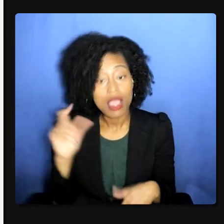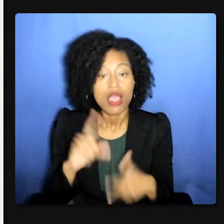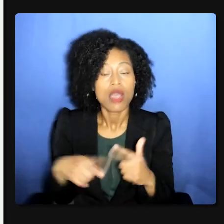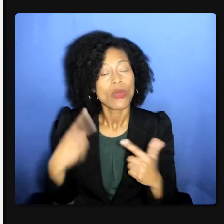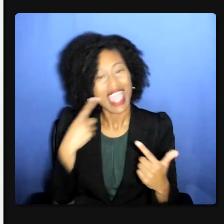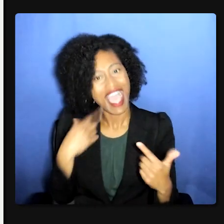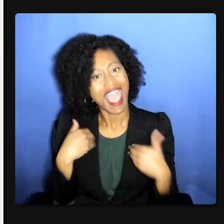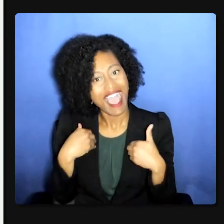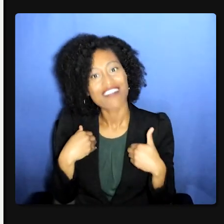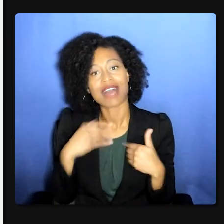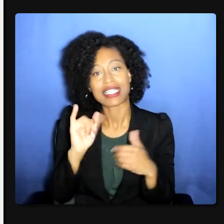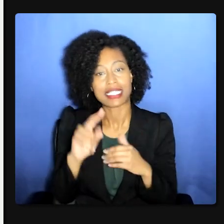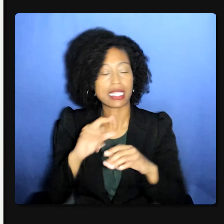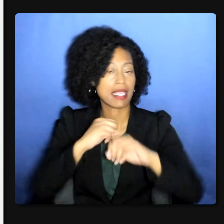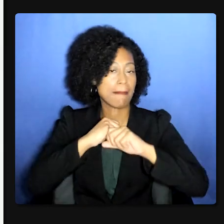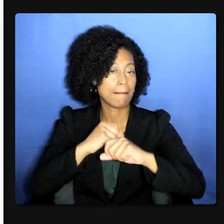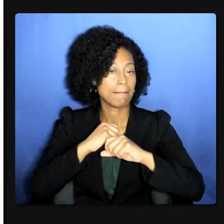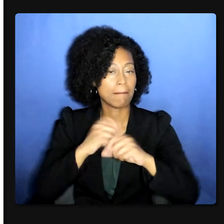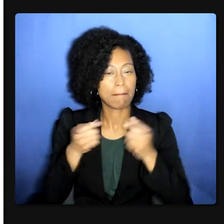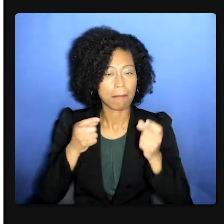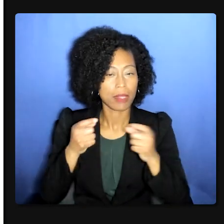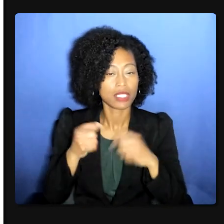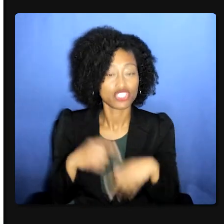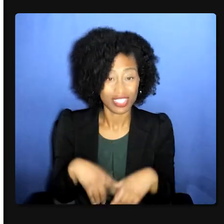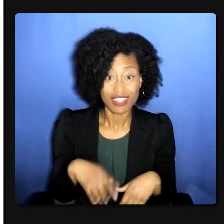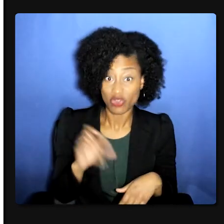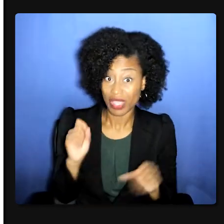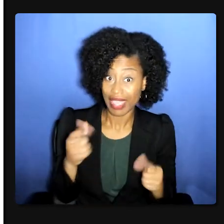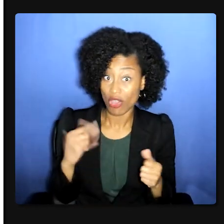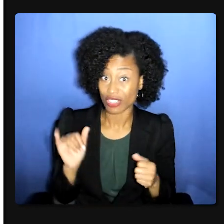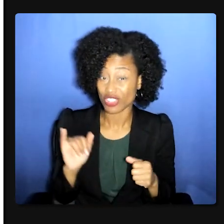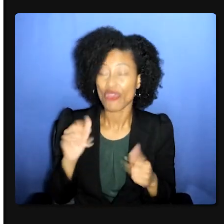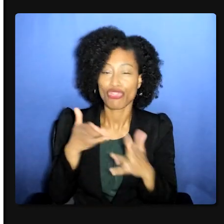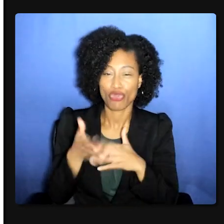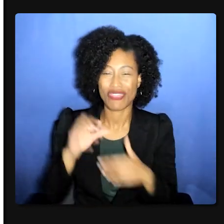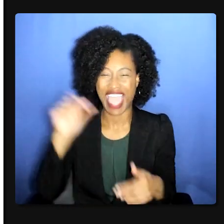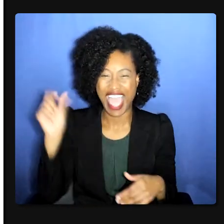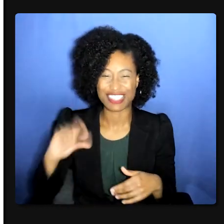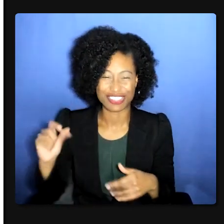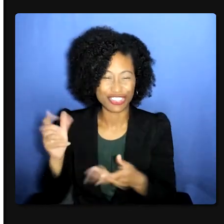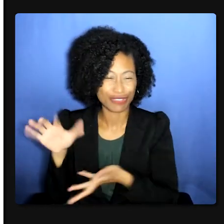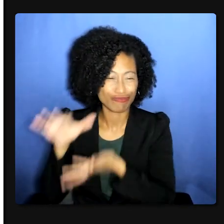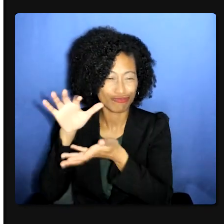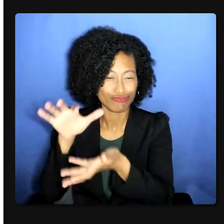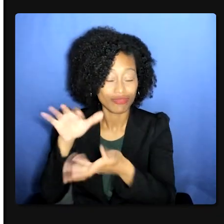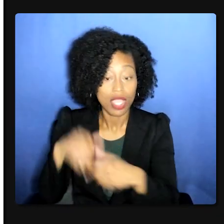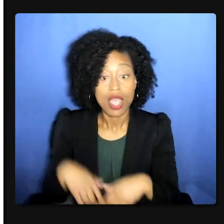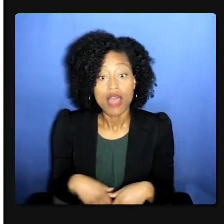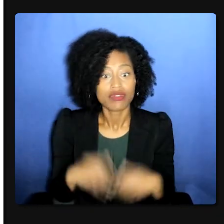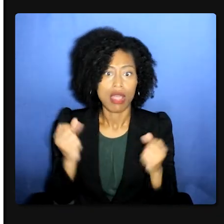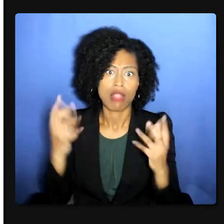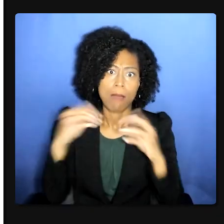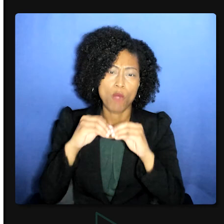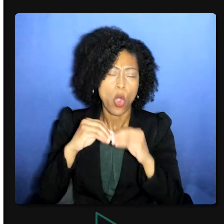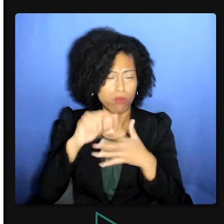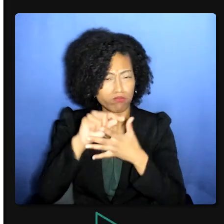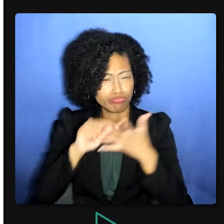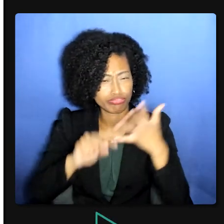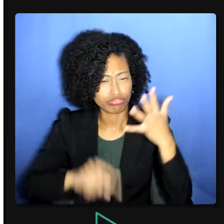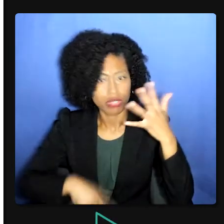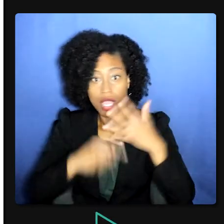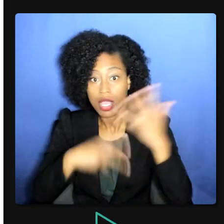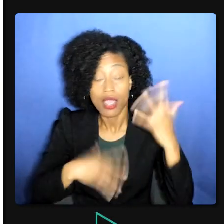Directory for identity management. There's a lot more to Azure DevOps. It's packed with features listed here on the